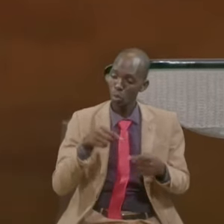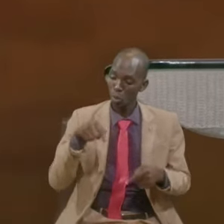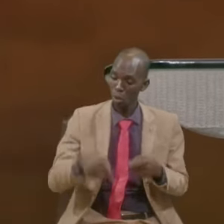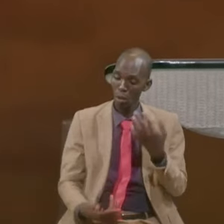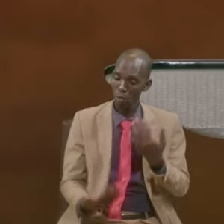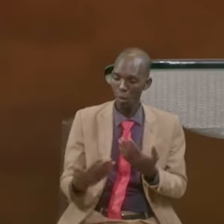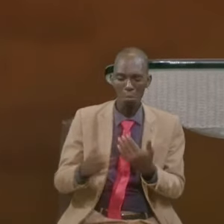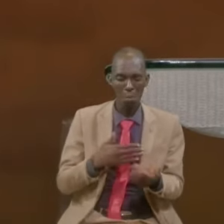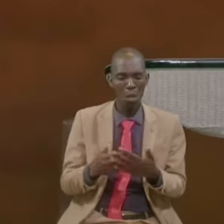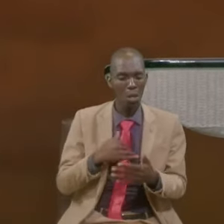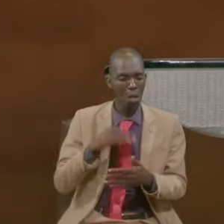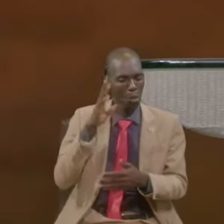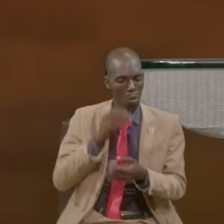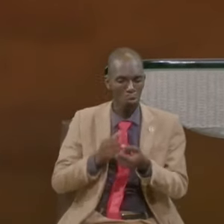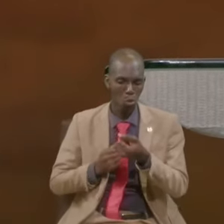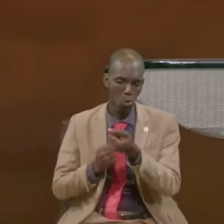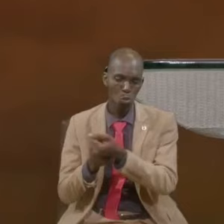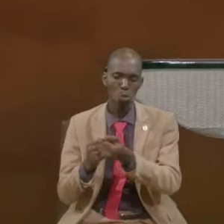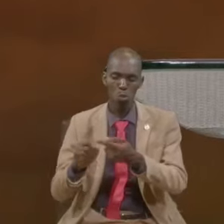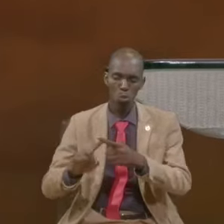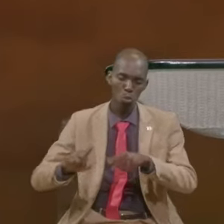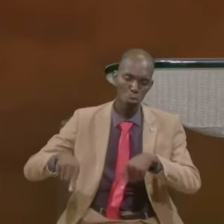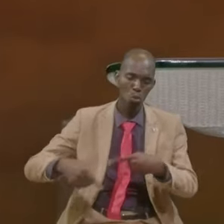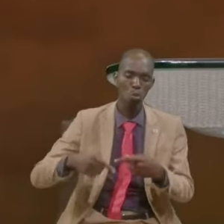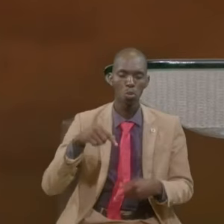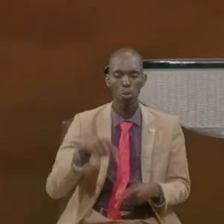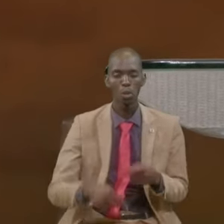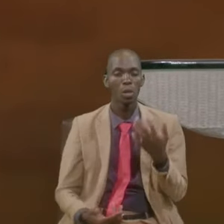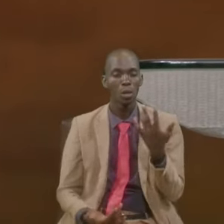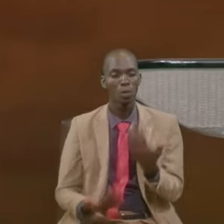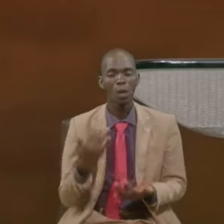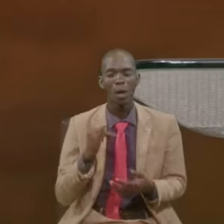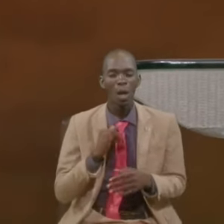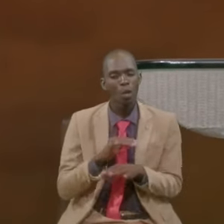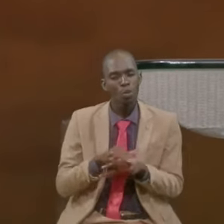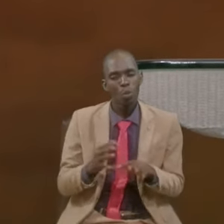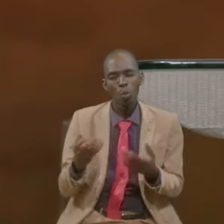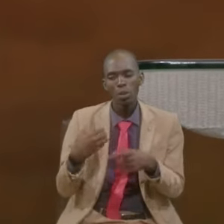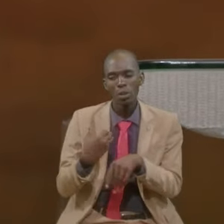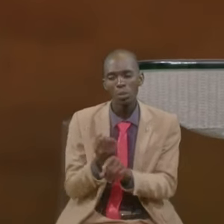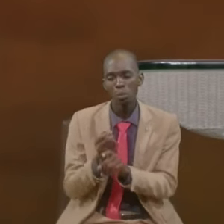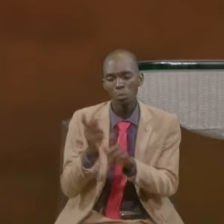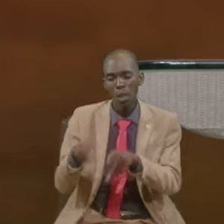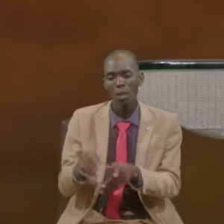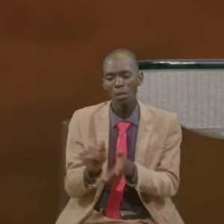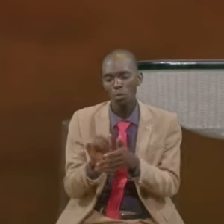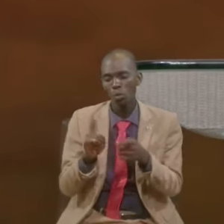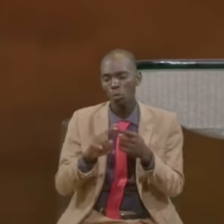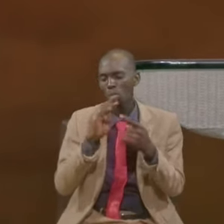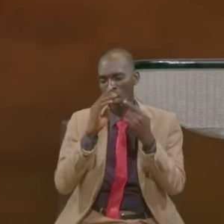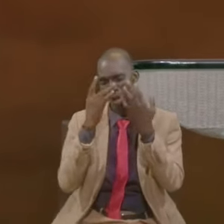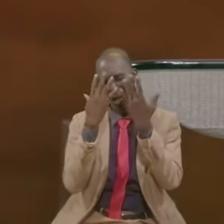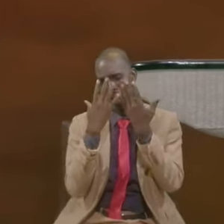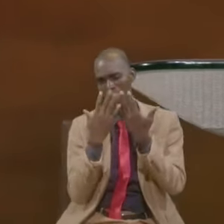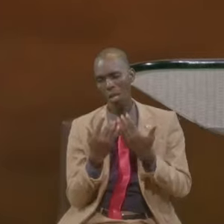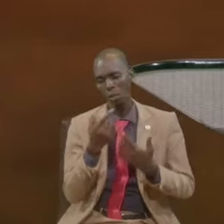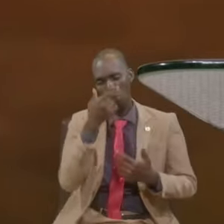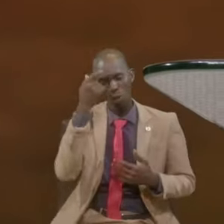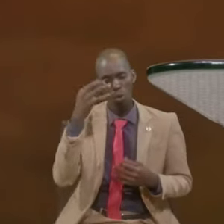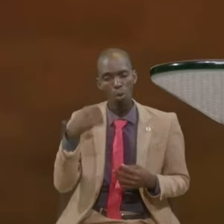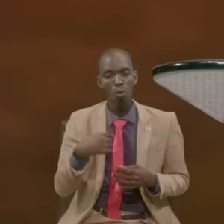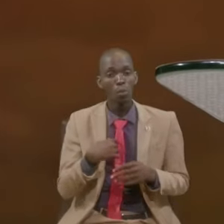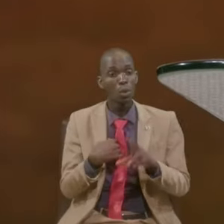support him going to hell. I'll not want to make him unhappy because he supports me. That one is